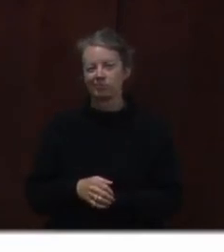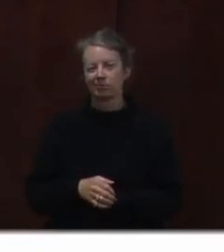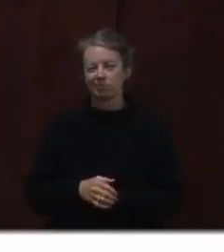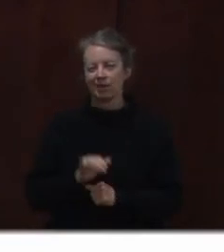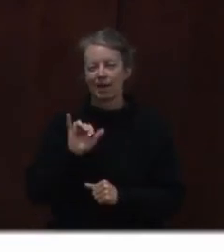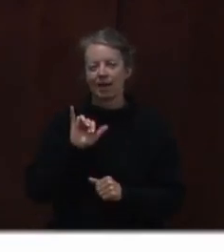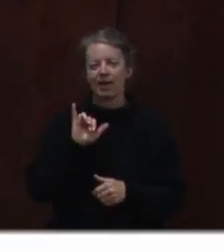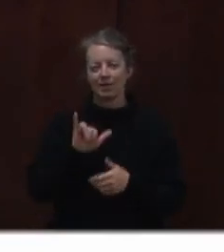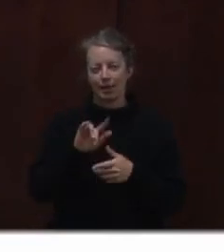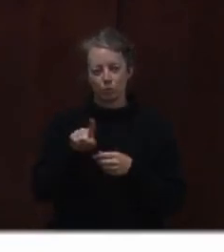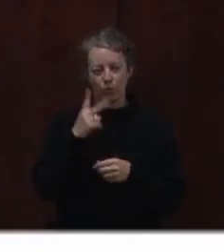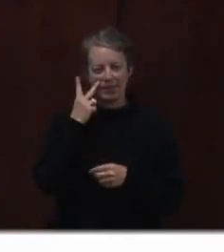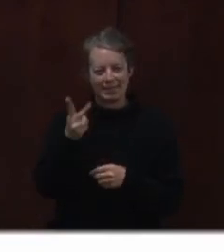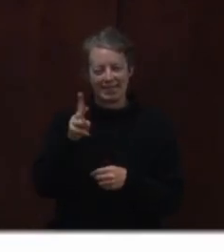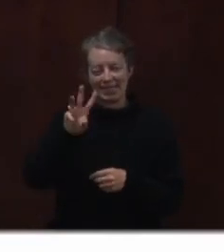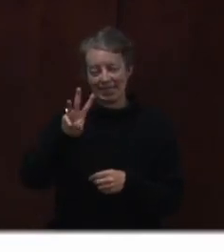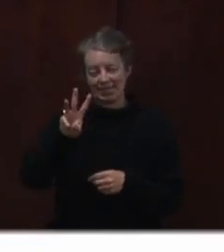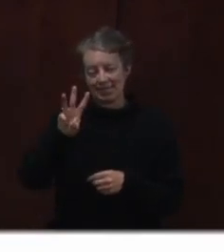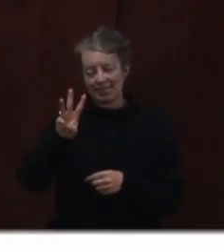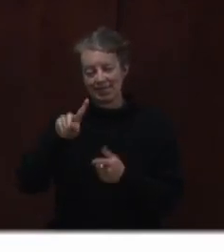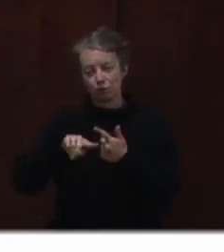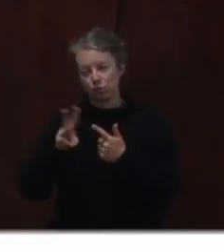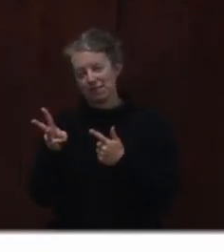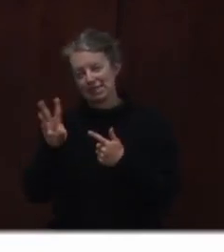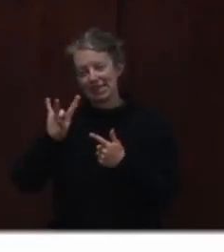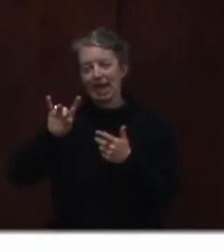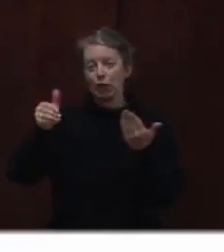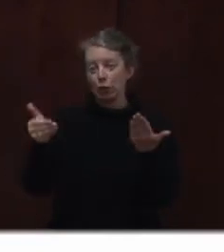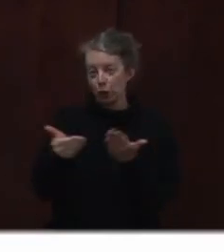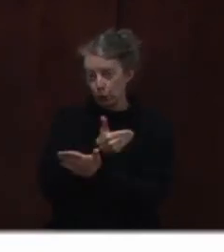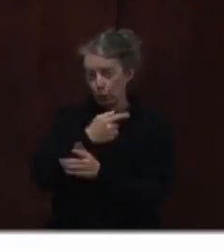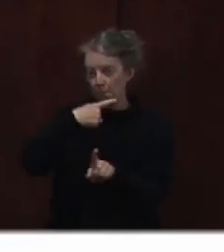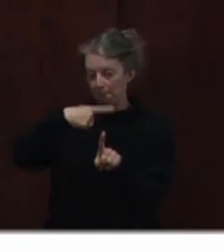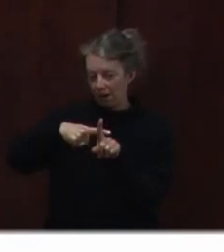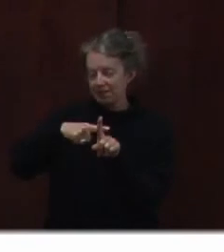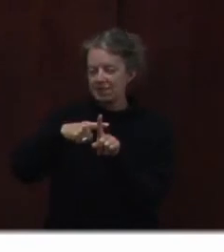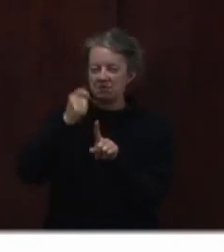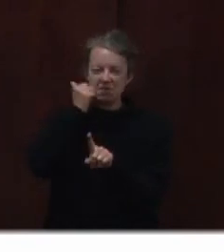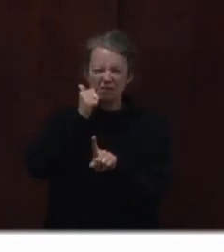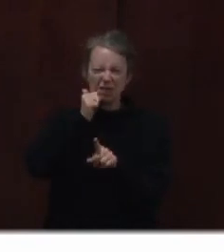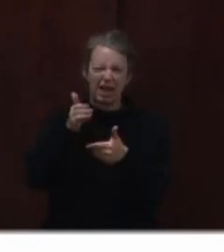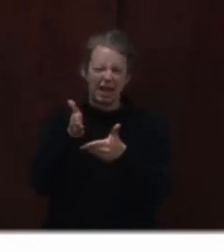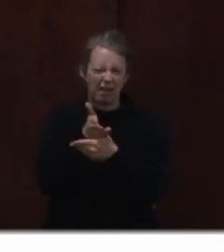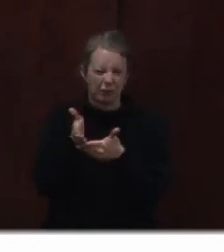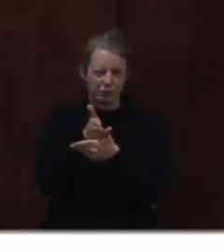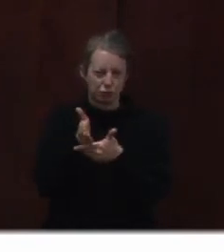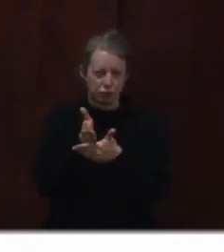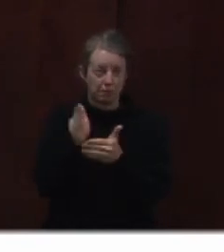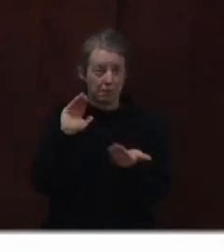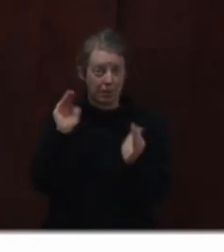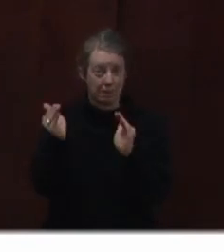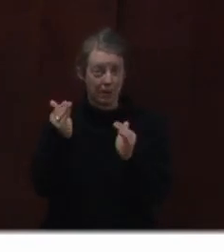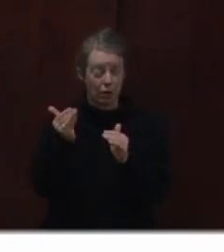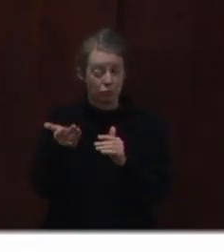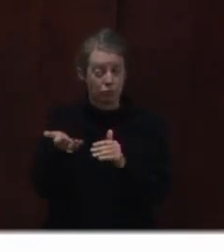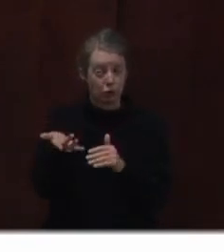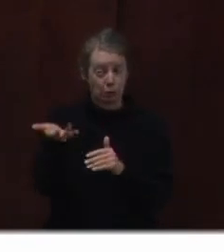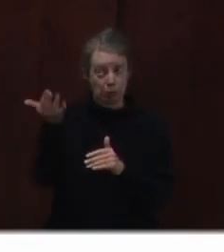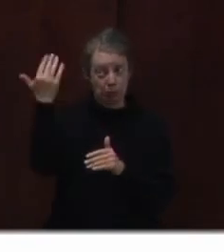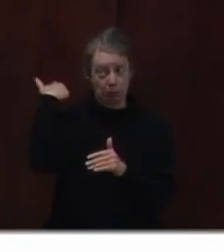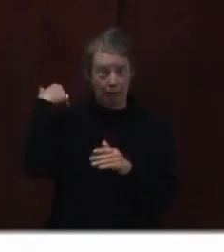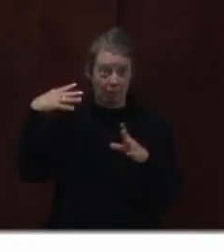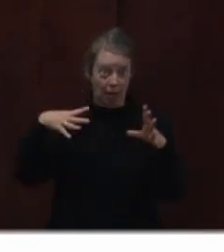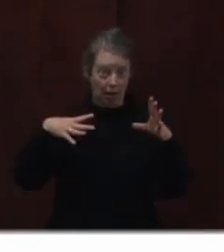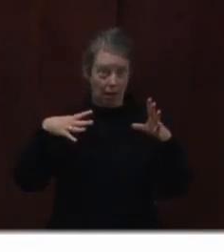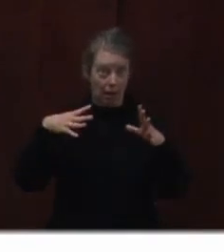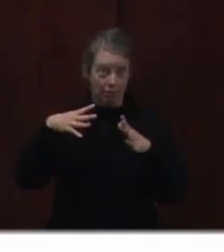that 66 to 68 new cases per day on average, whereas back in the surge of what we thought was a